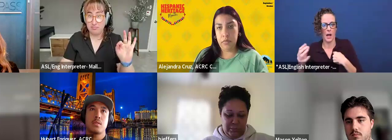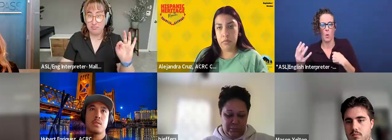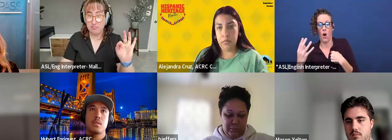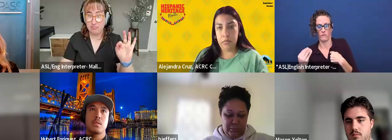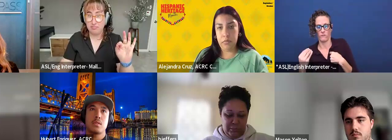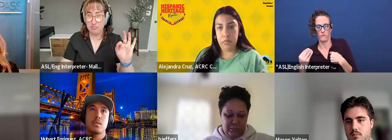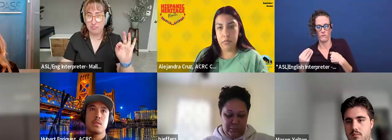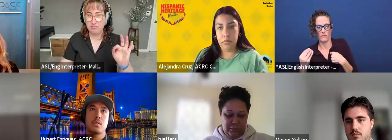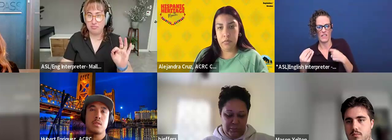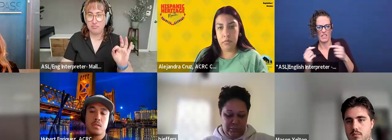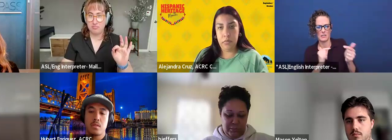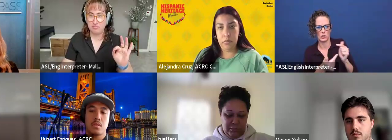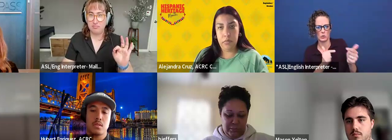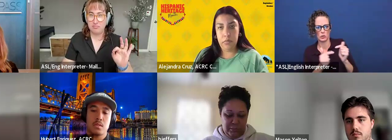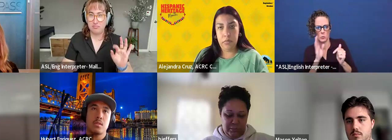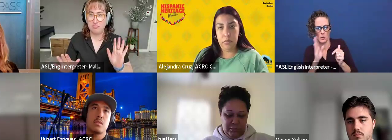Okay.